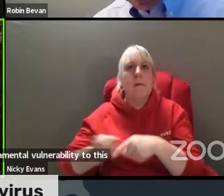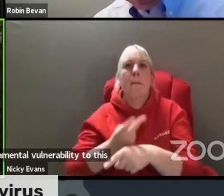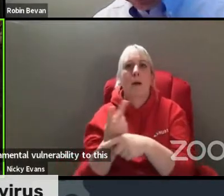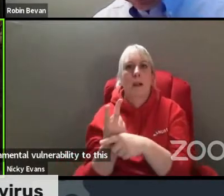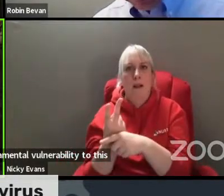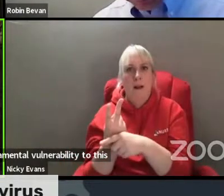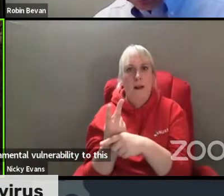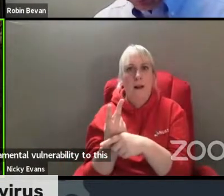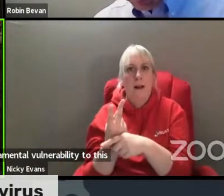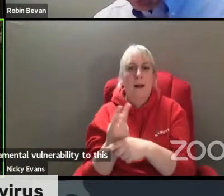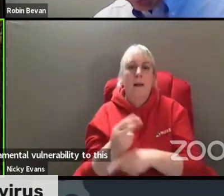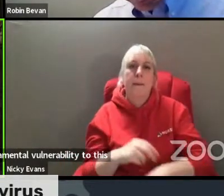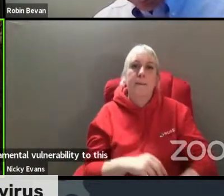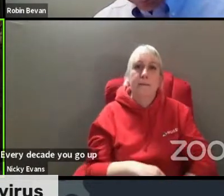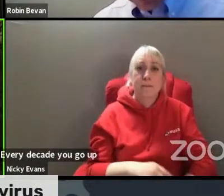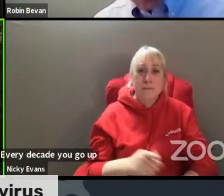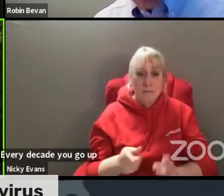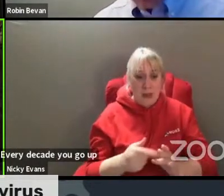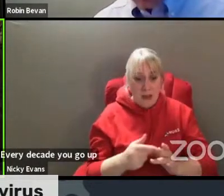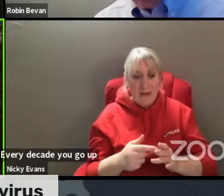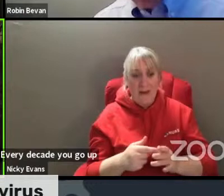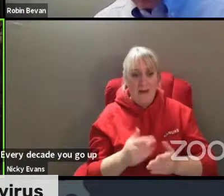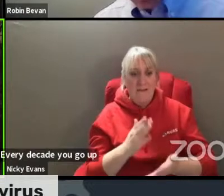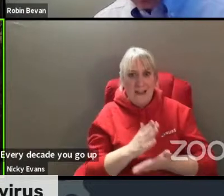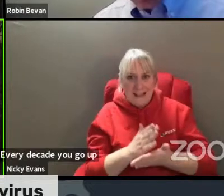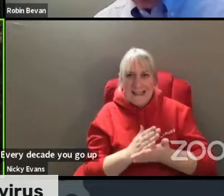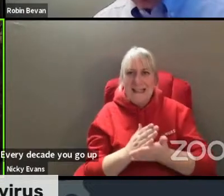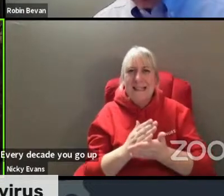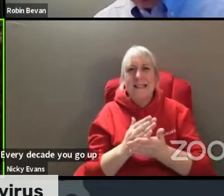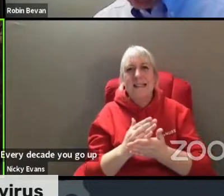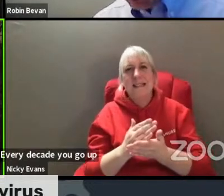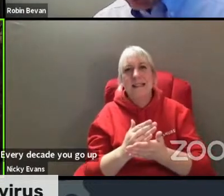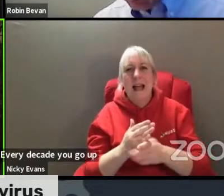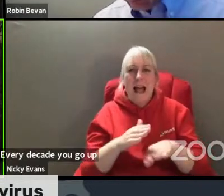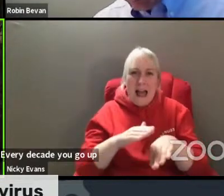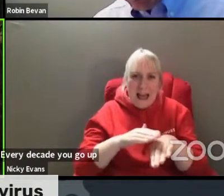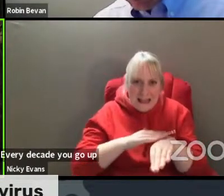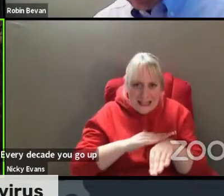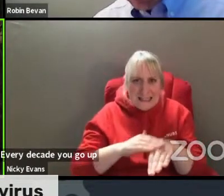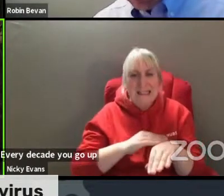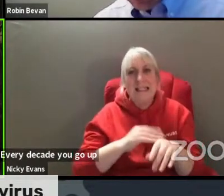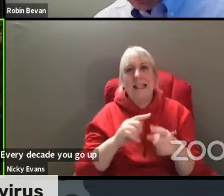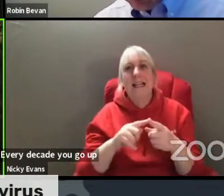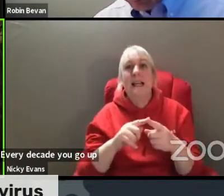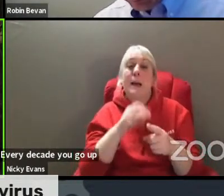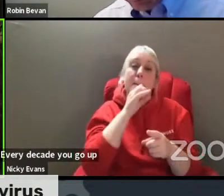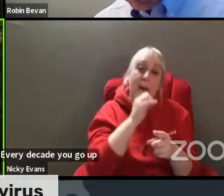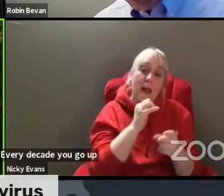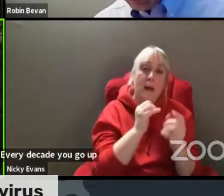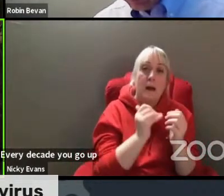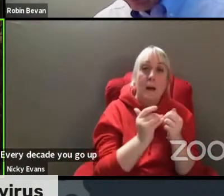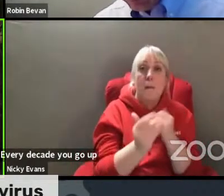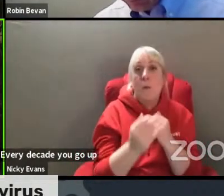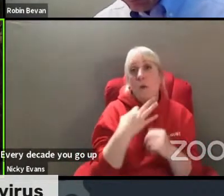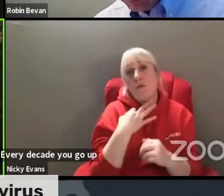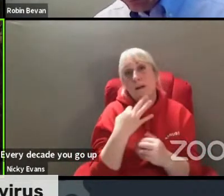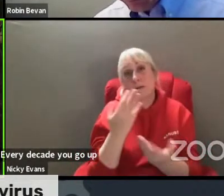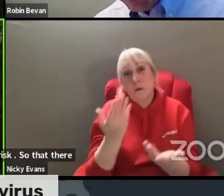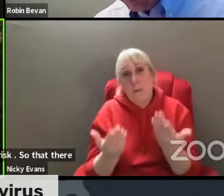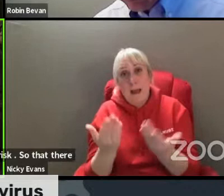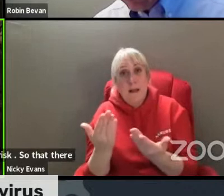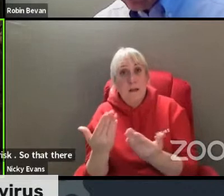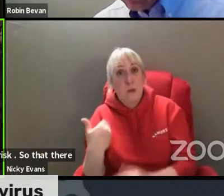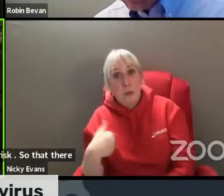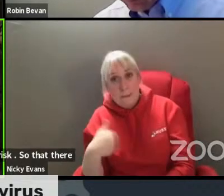dwarf everything else. Other factors add in, ethnicity, and men are more of a risk than women, etc., and the comorbidities. But age